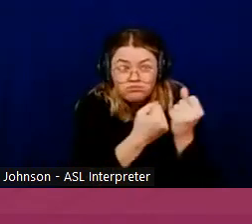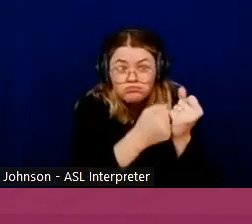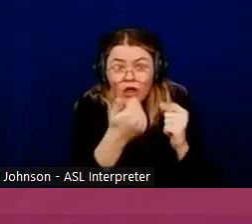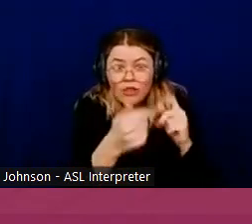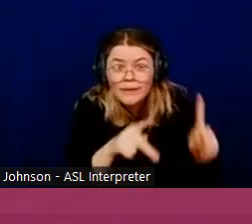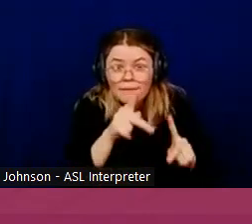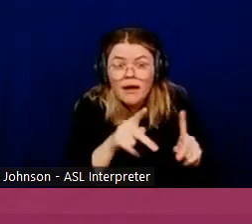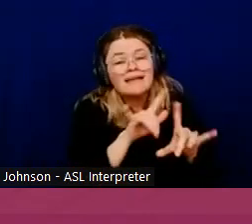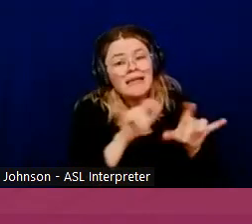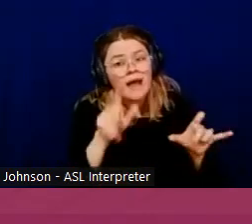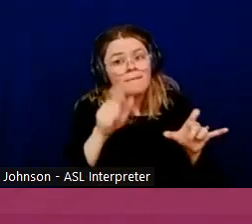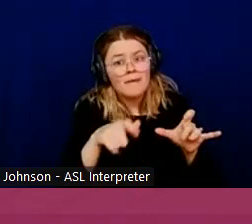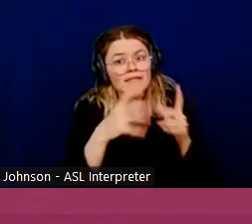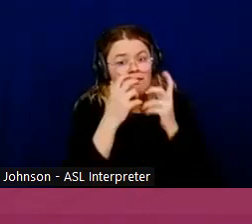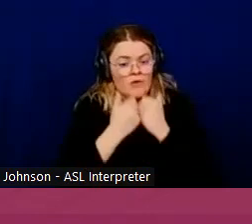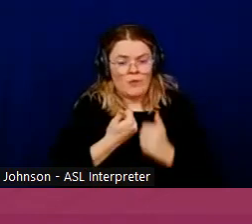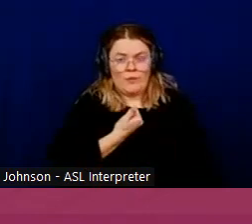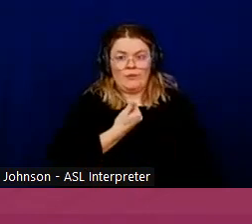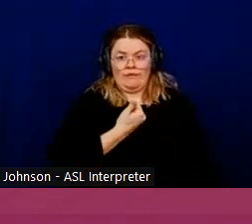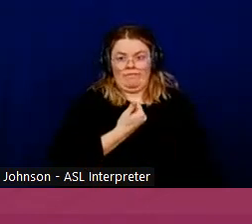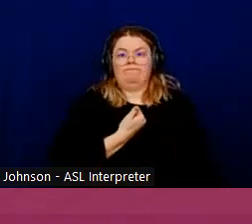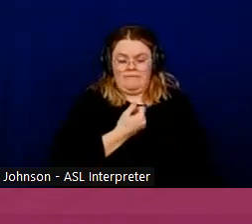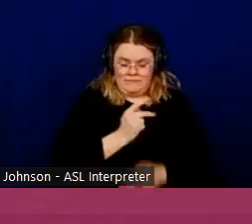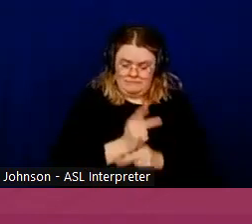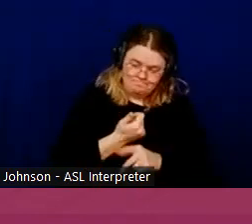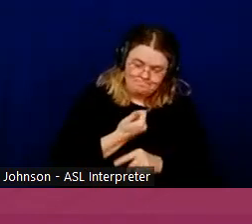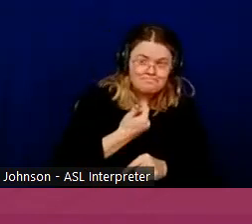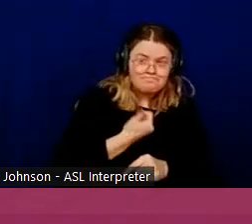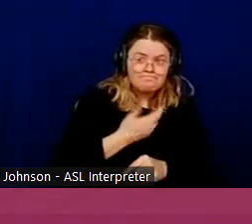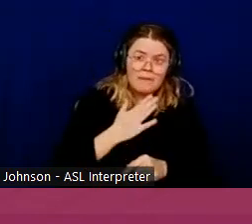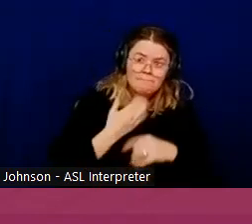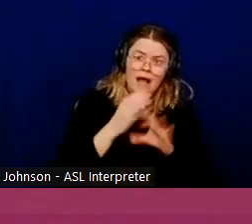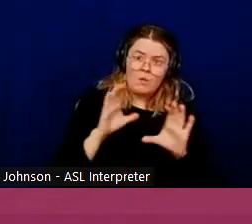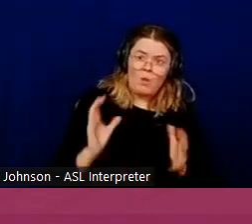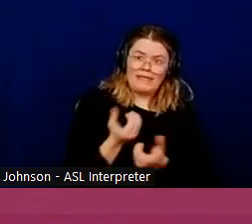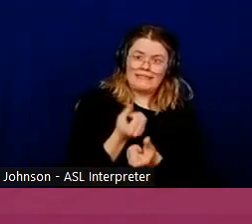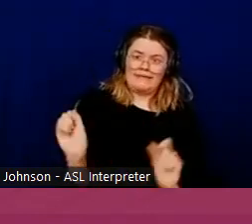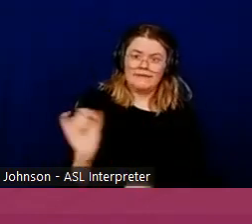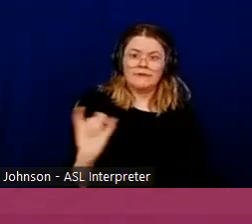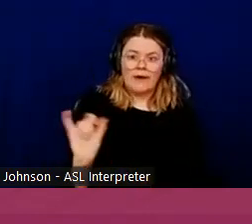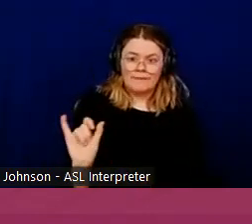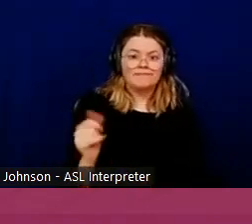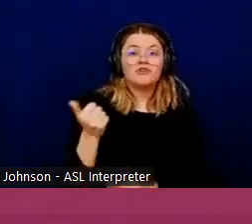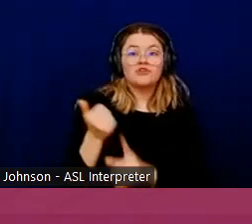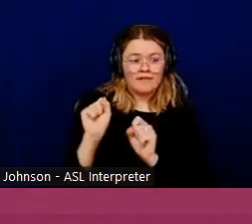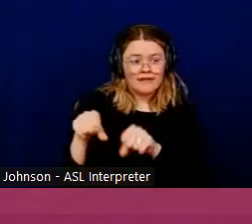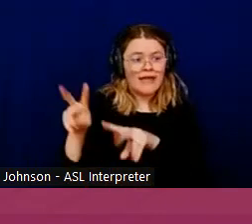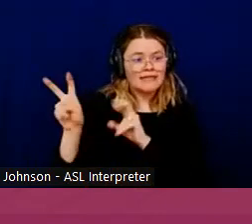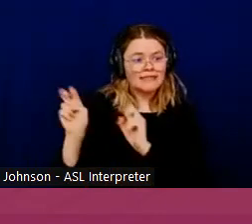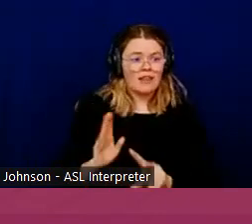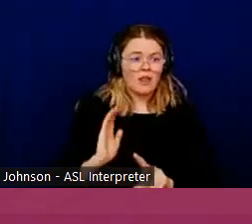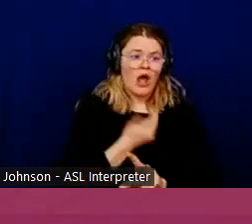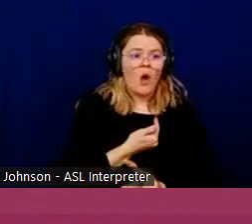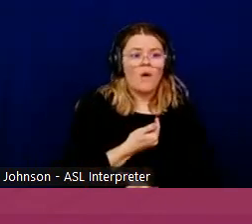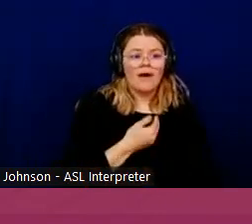your own holistic safety. Um, you can learn more by downloading our personalized safety plan